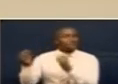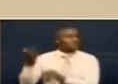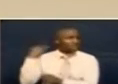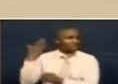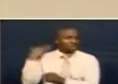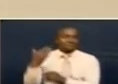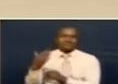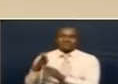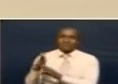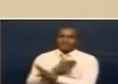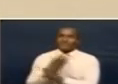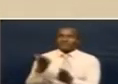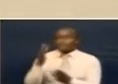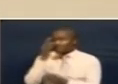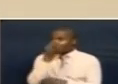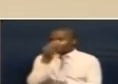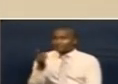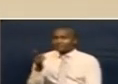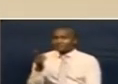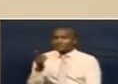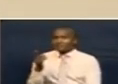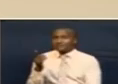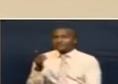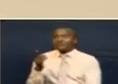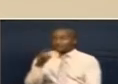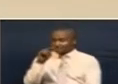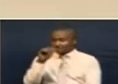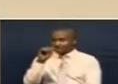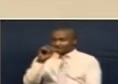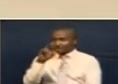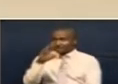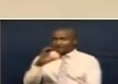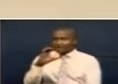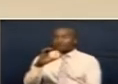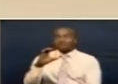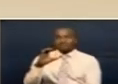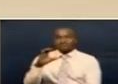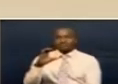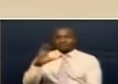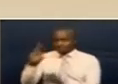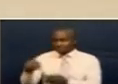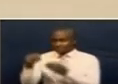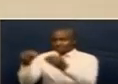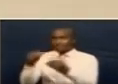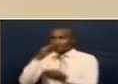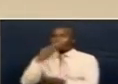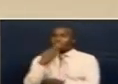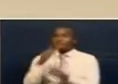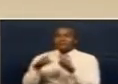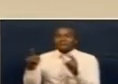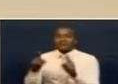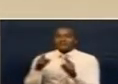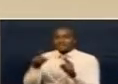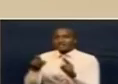long time before even President Kibaki. It was the wish of NAC to assign the presidential ticket to Musalia. But when he